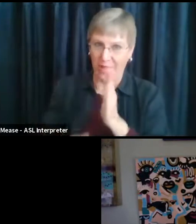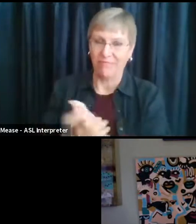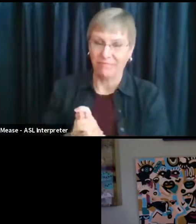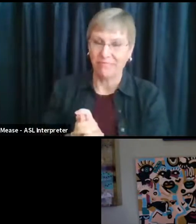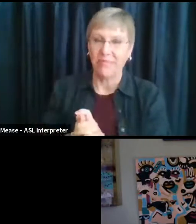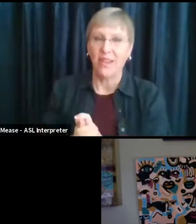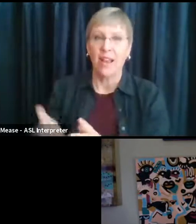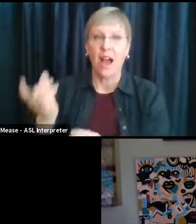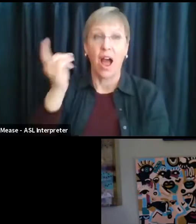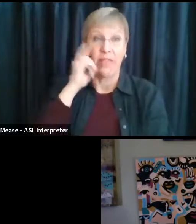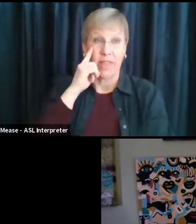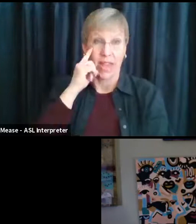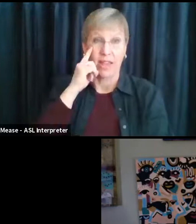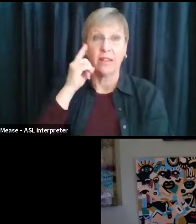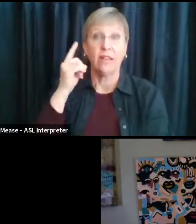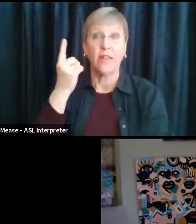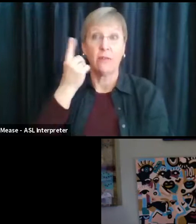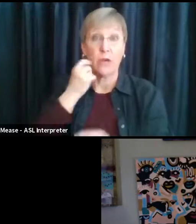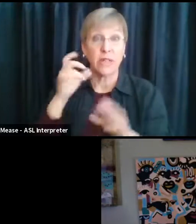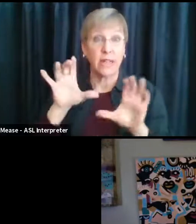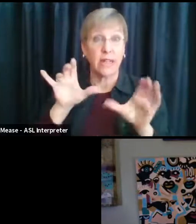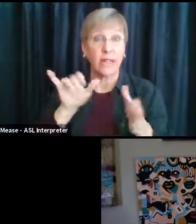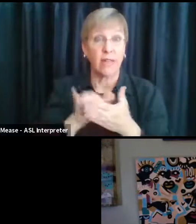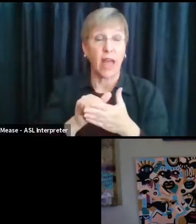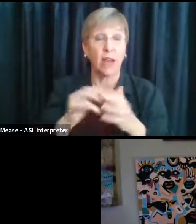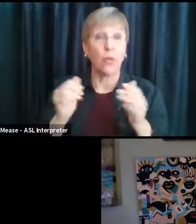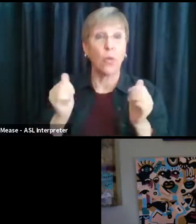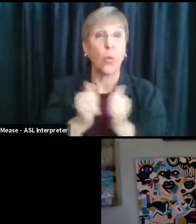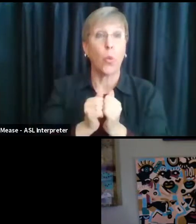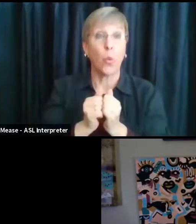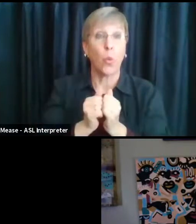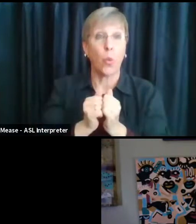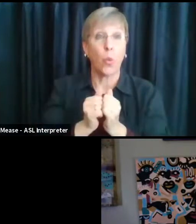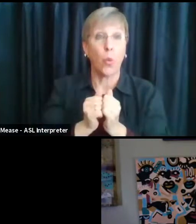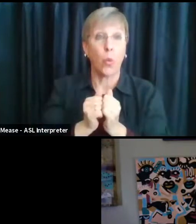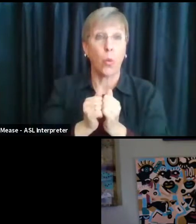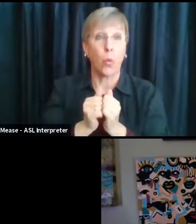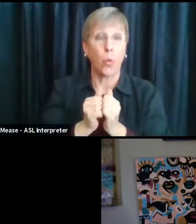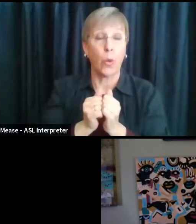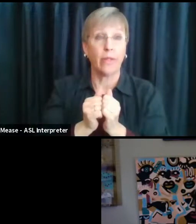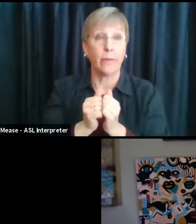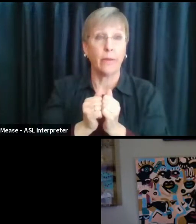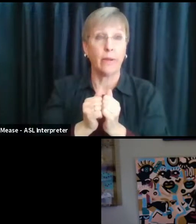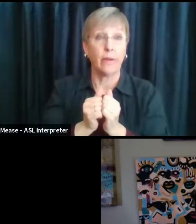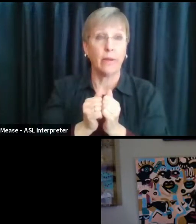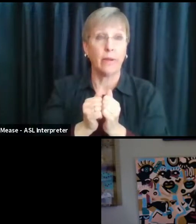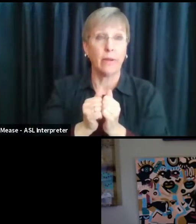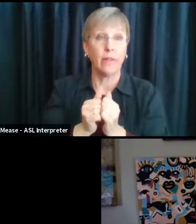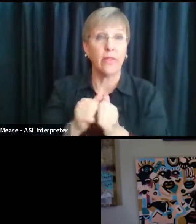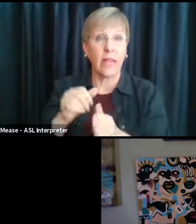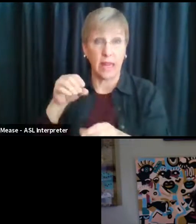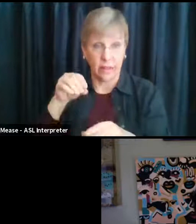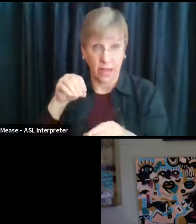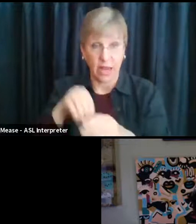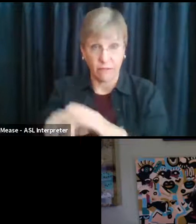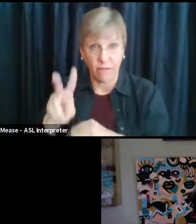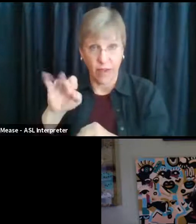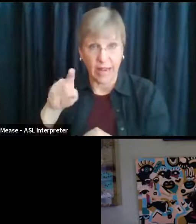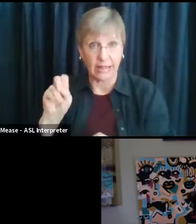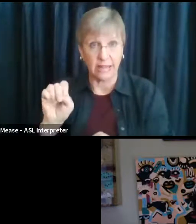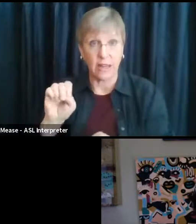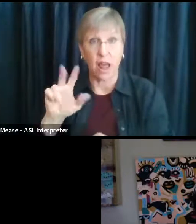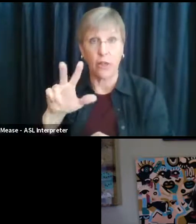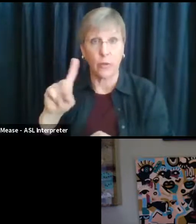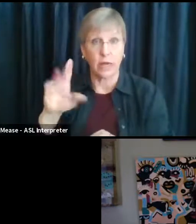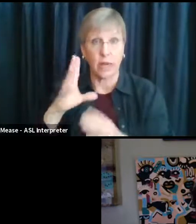And I think they've just done it with the Noces de Cana in Venice, but they did a 3D copy